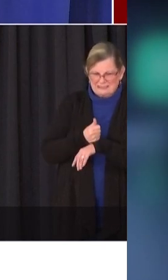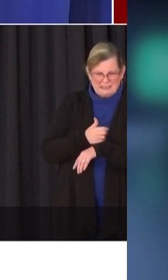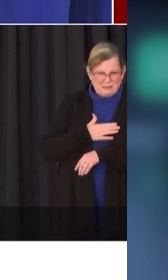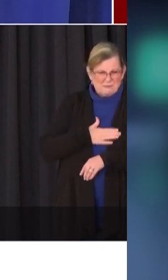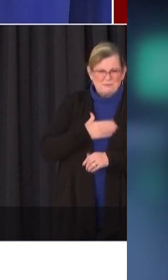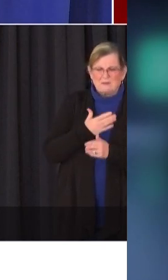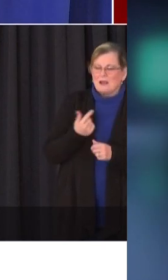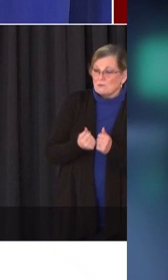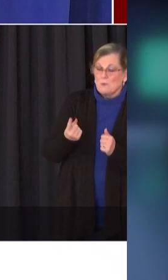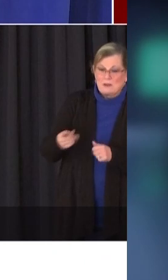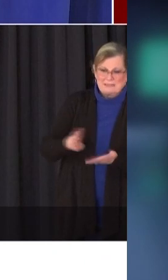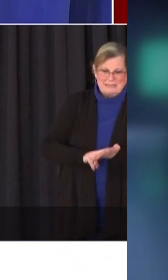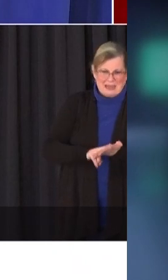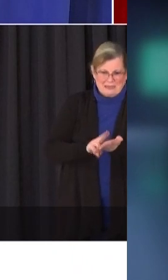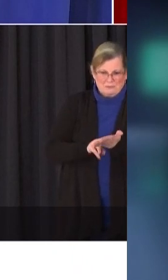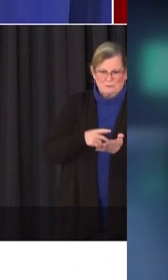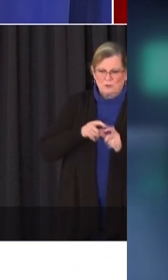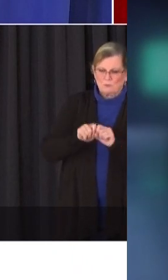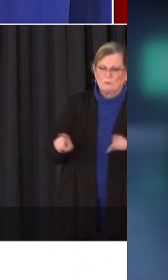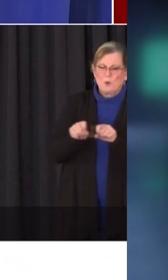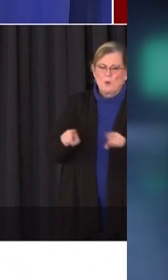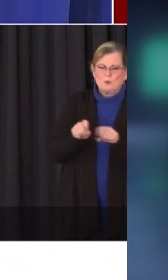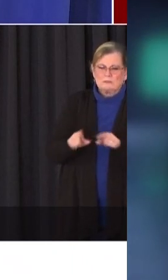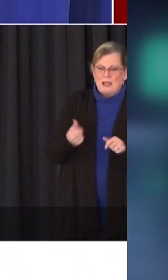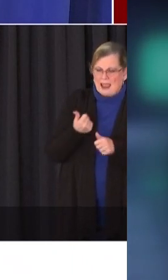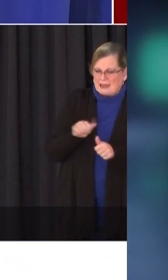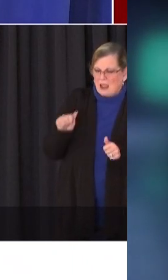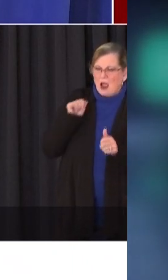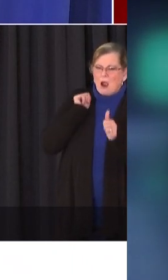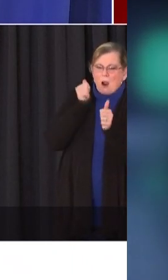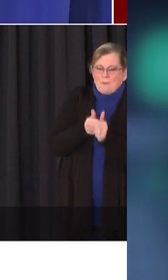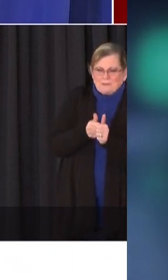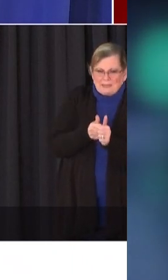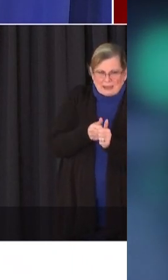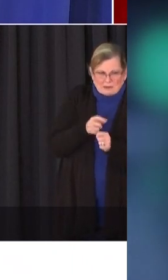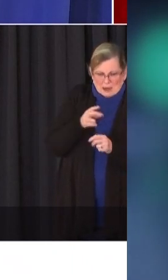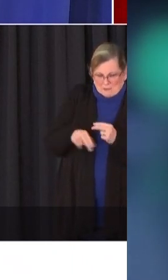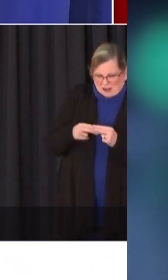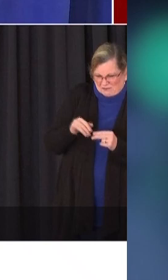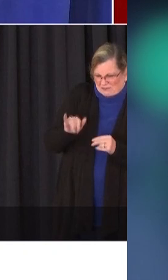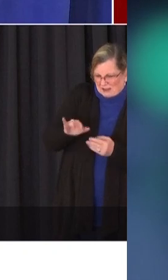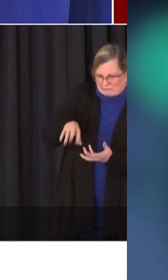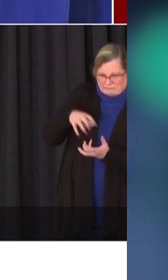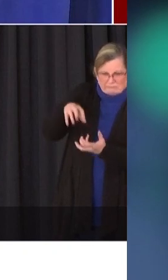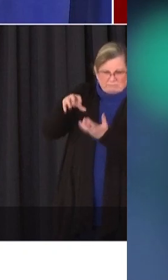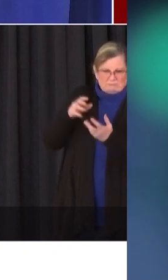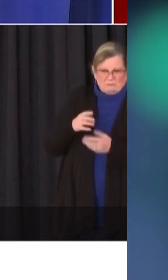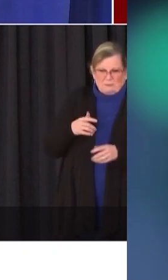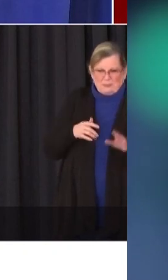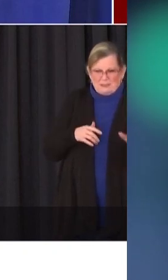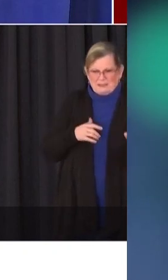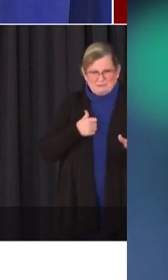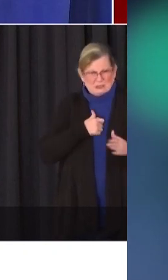grand total of arrests for that textbook terrorism, 68 people total announced by the